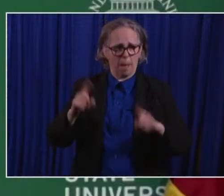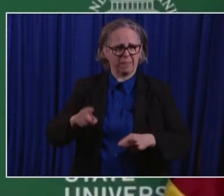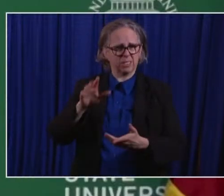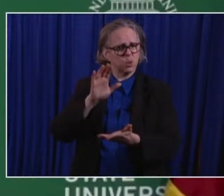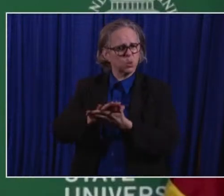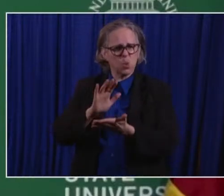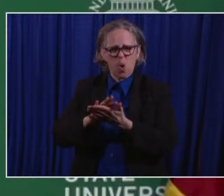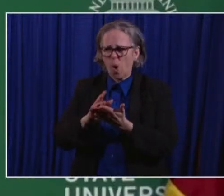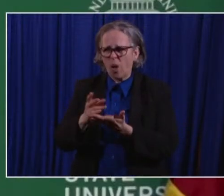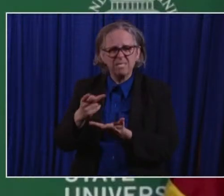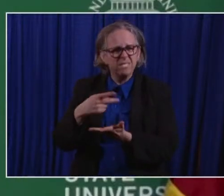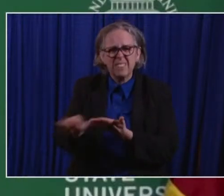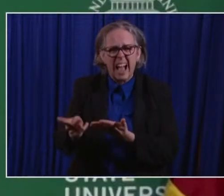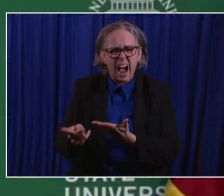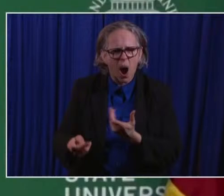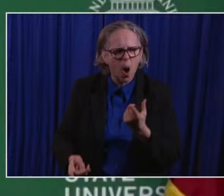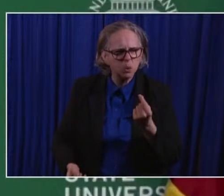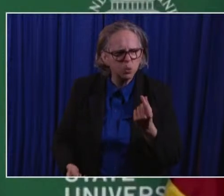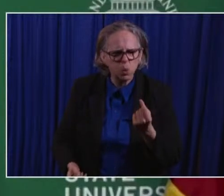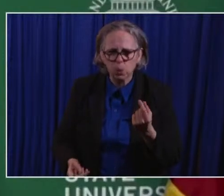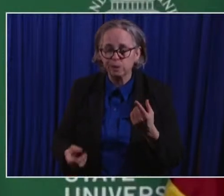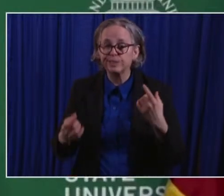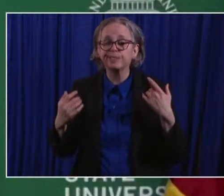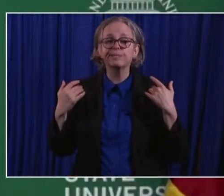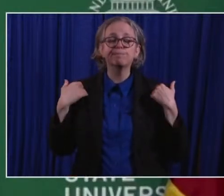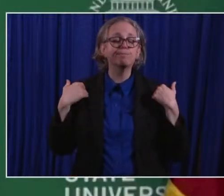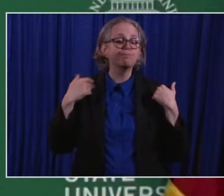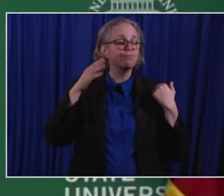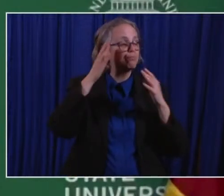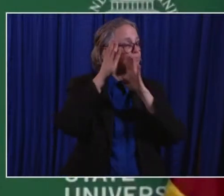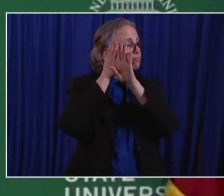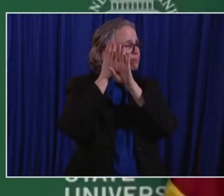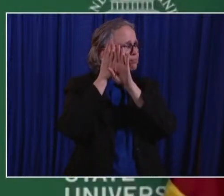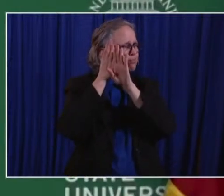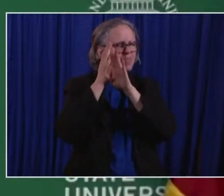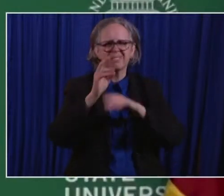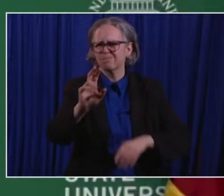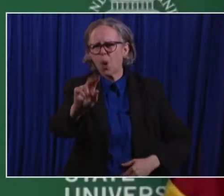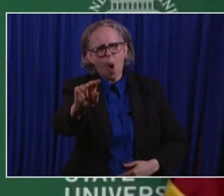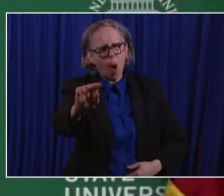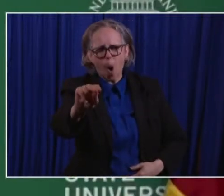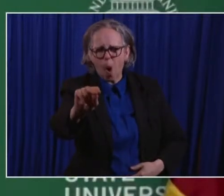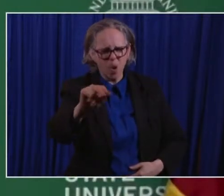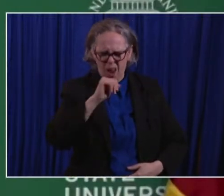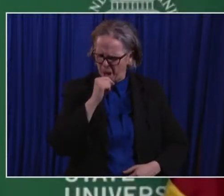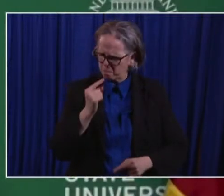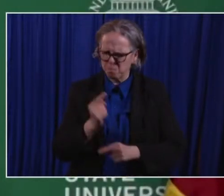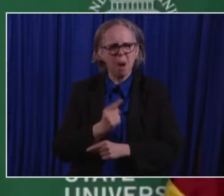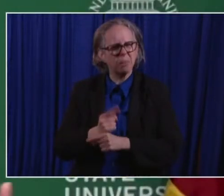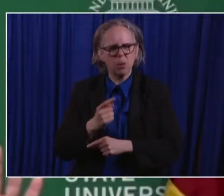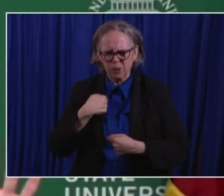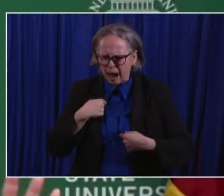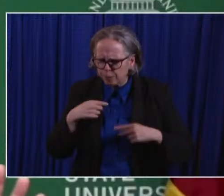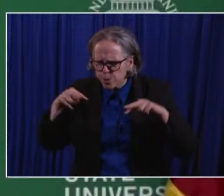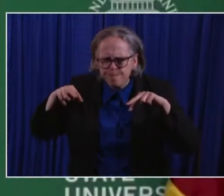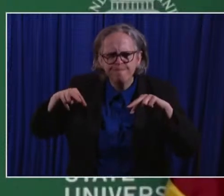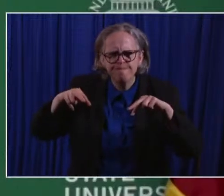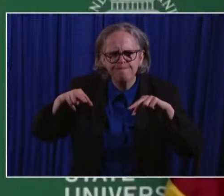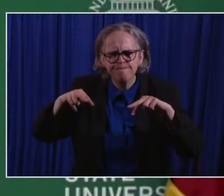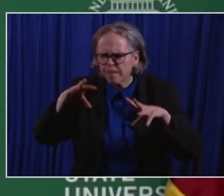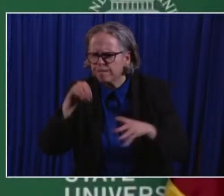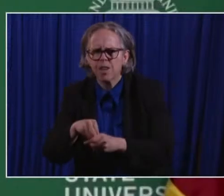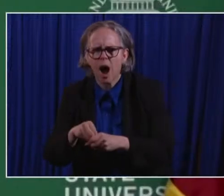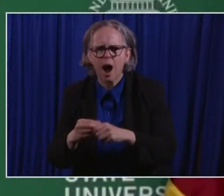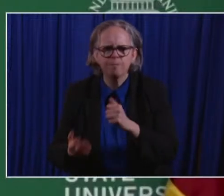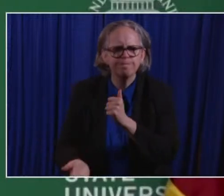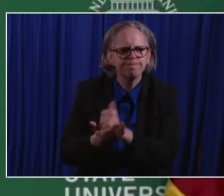nothing about it. And it seems to me that that is not what we should be doing, because it's not the school.